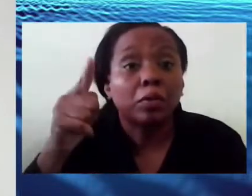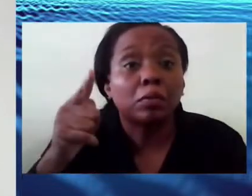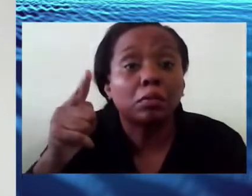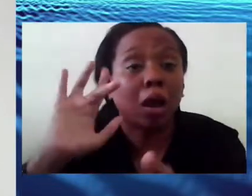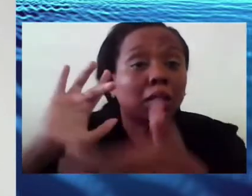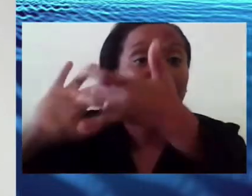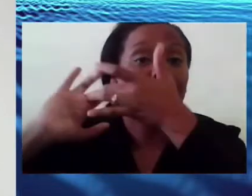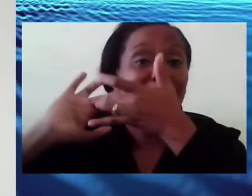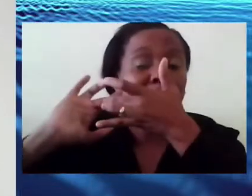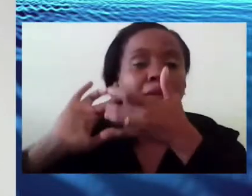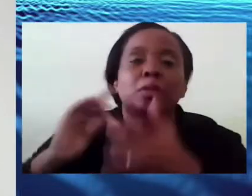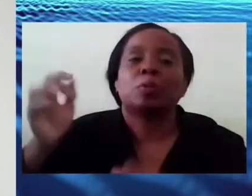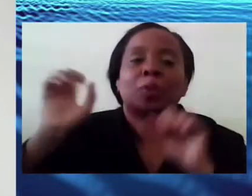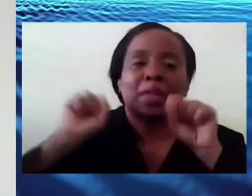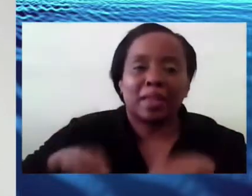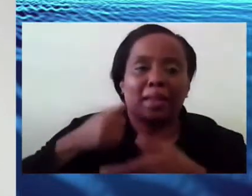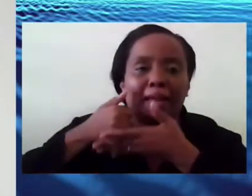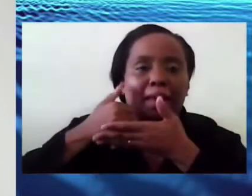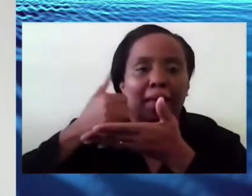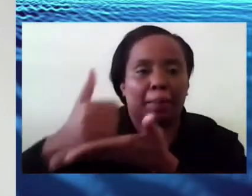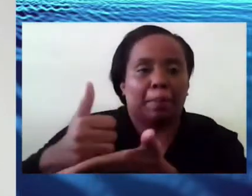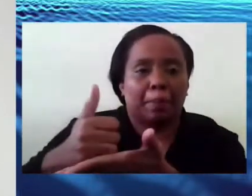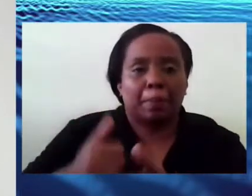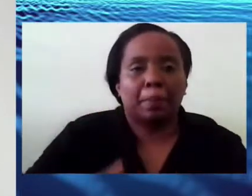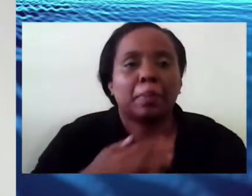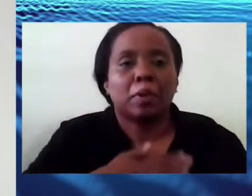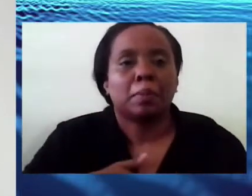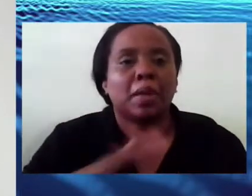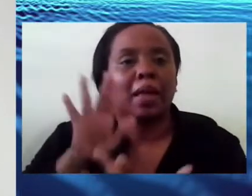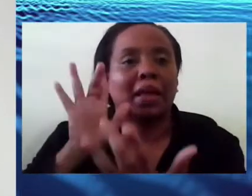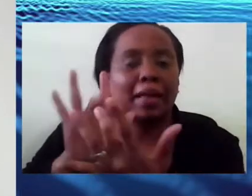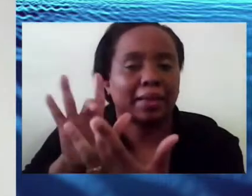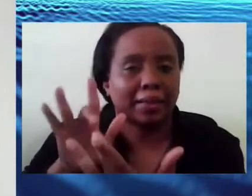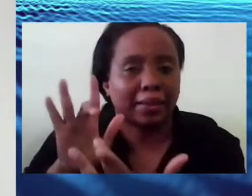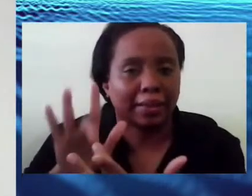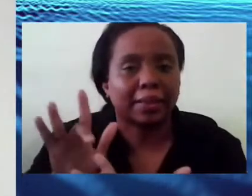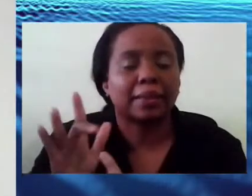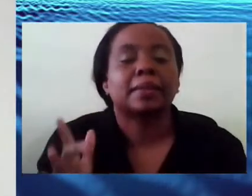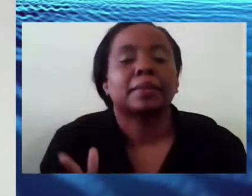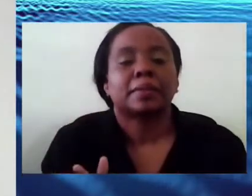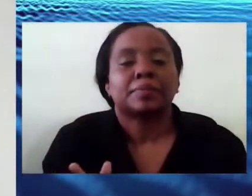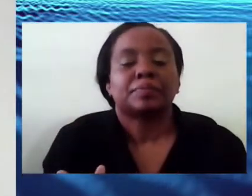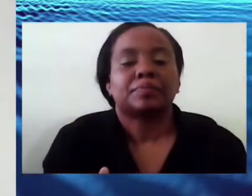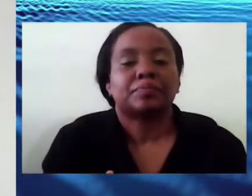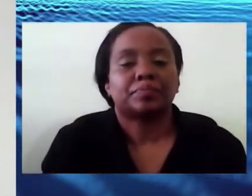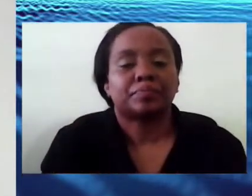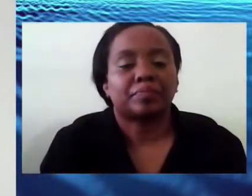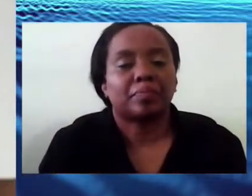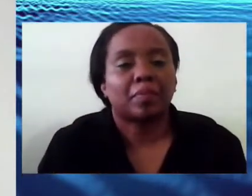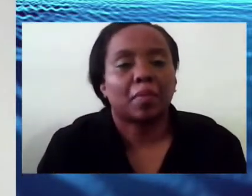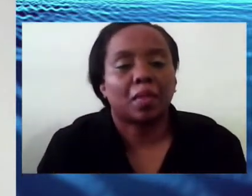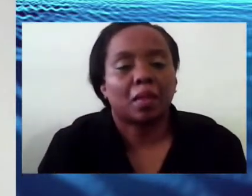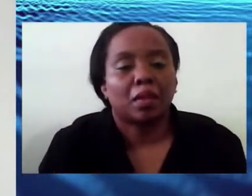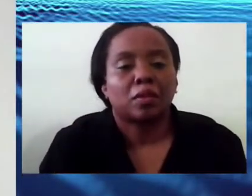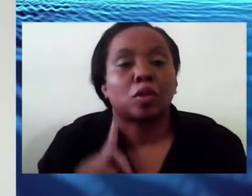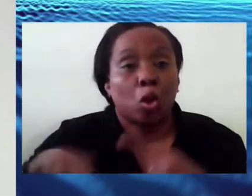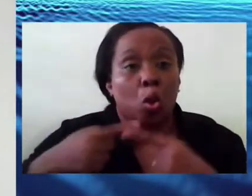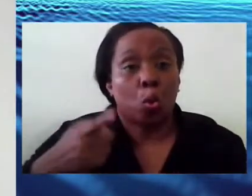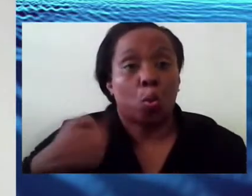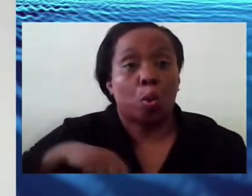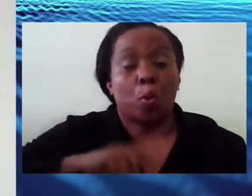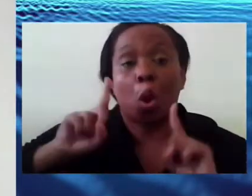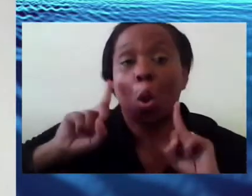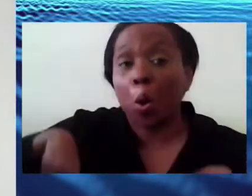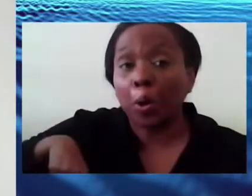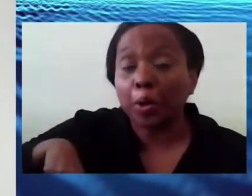are. So I would really encourage you to contact the Barbados Agriculture Society, make sure that you are amongst those who, we know how